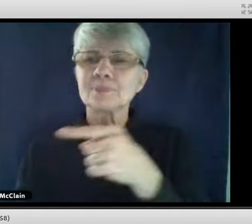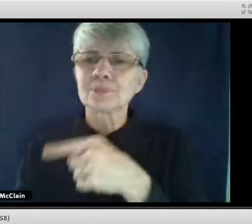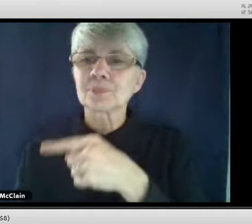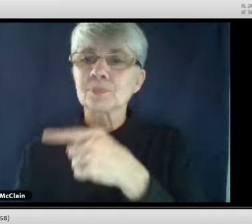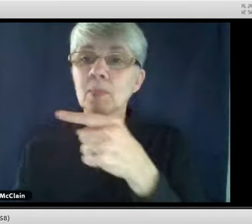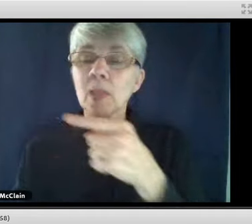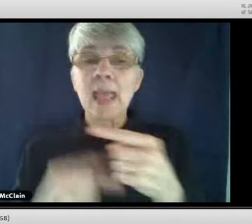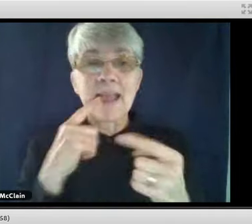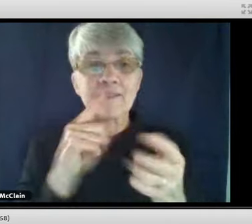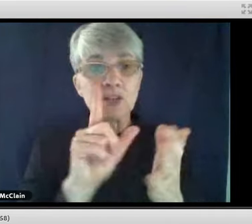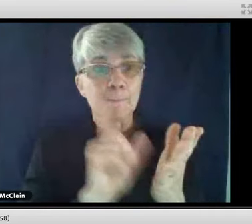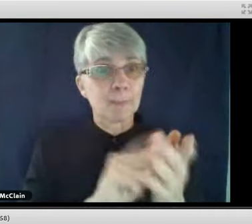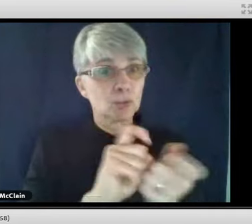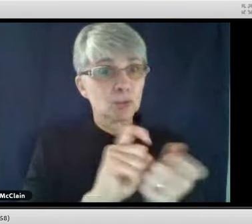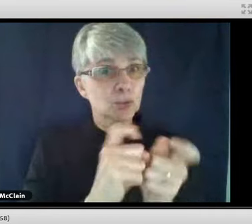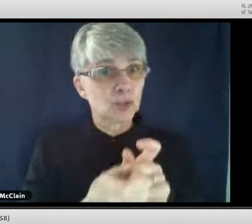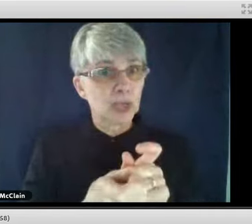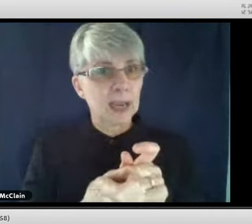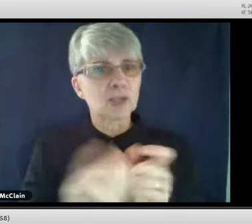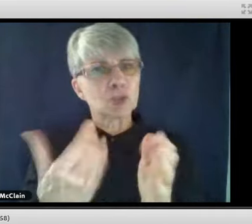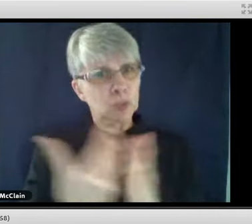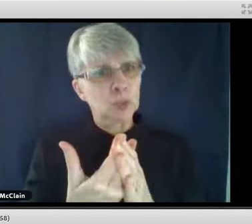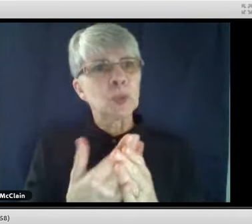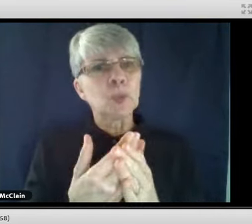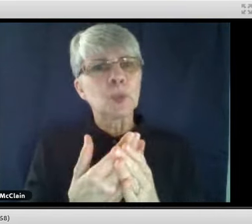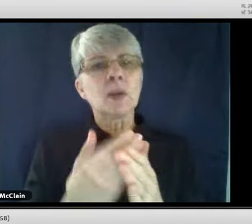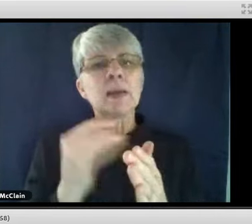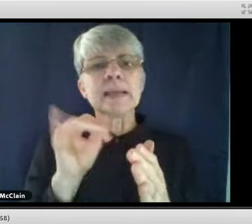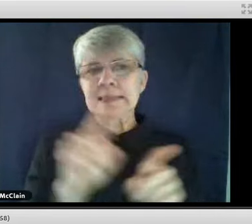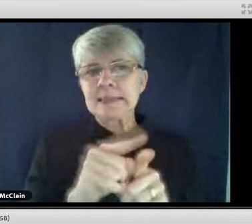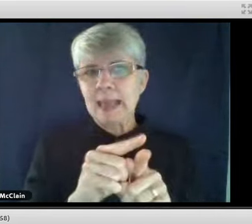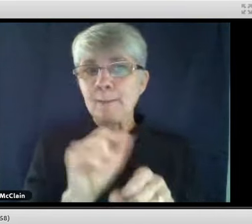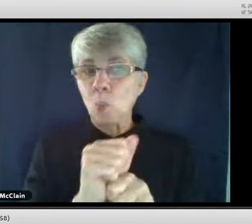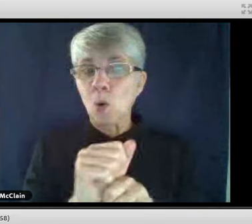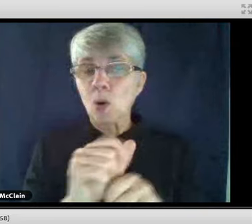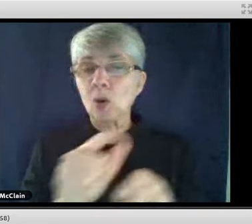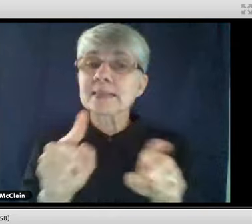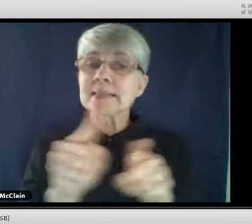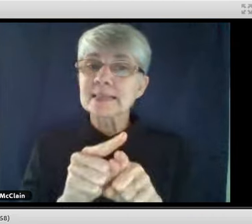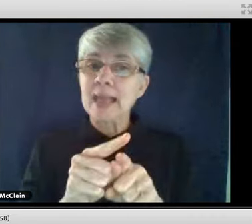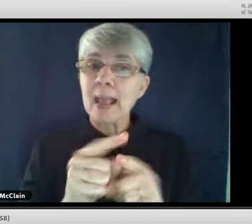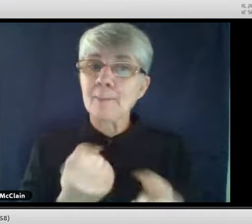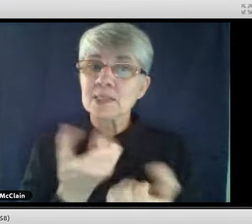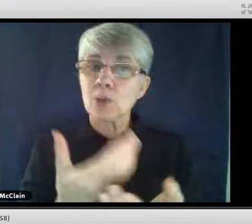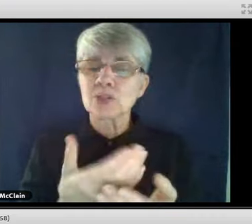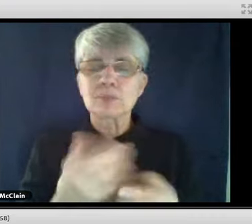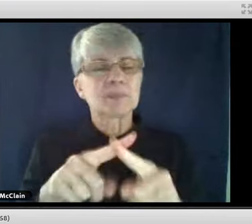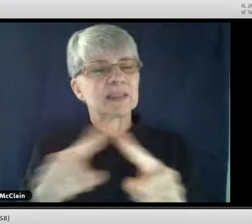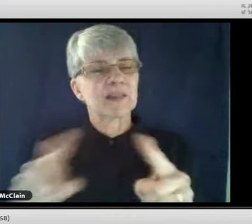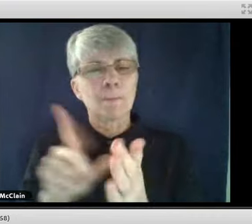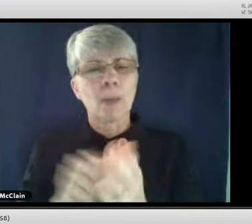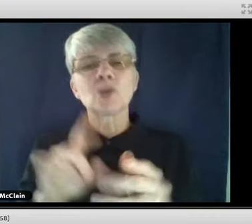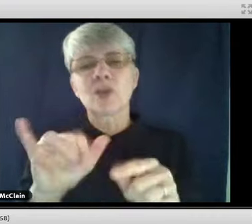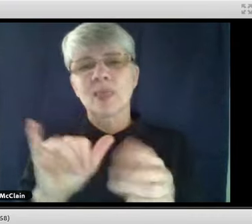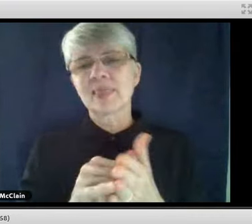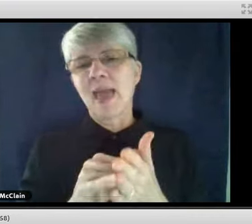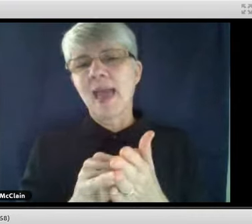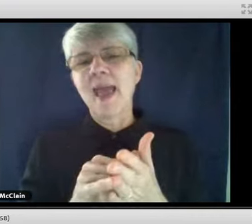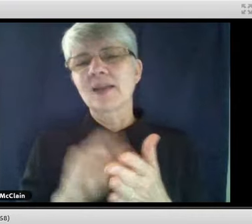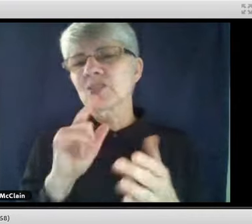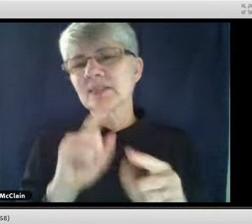publisher, for example. So if it's like the same work, same expression, but just a different publisher, then that would just be a new